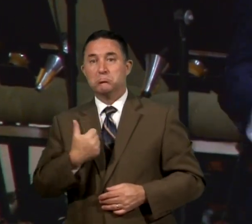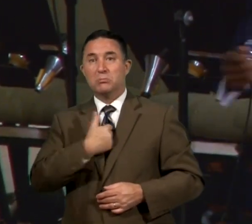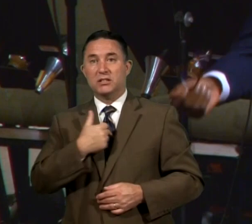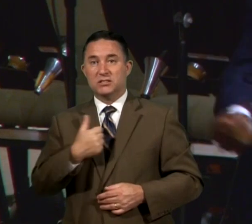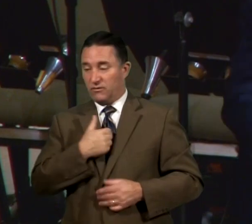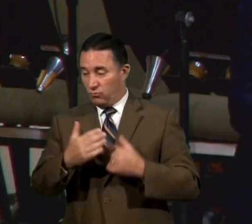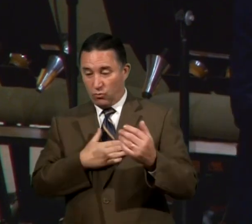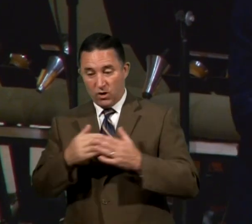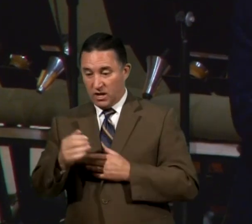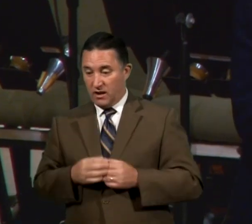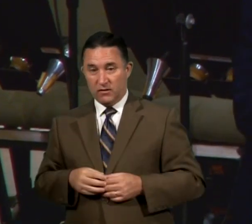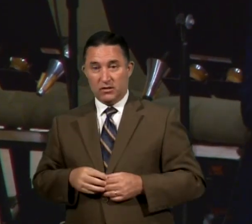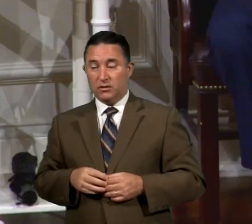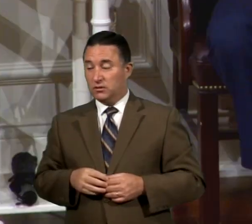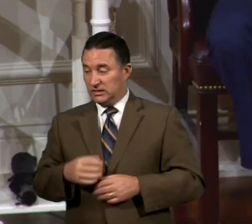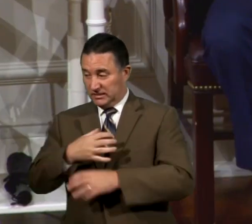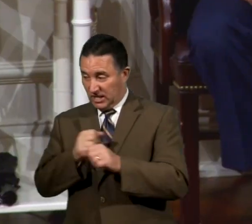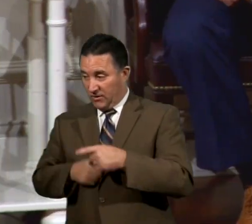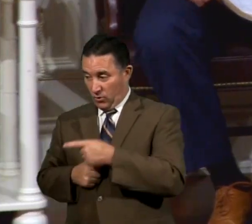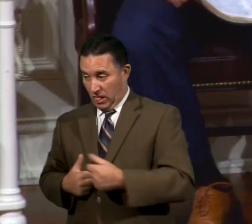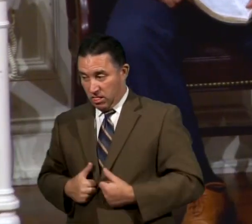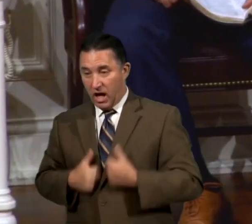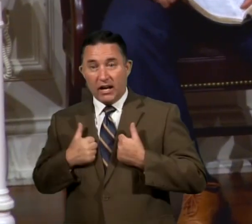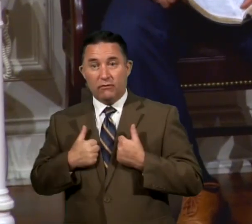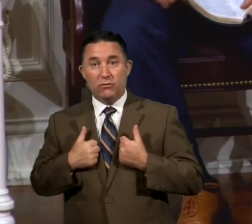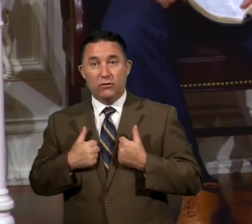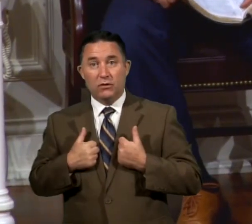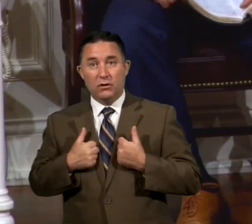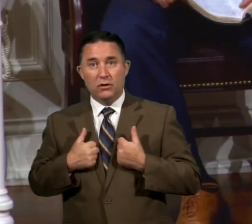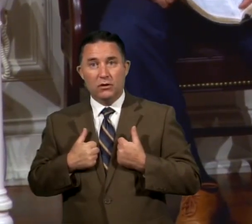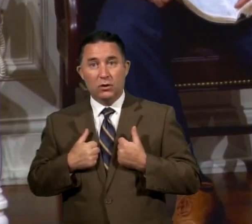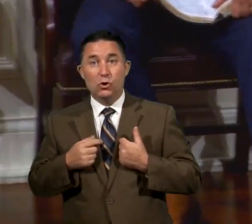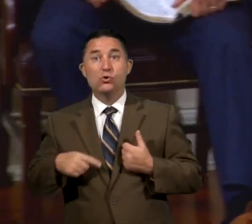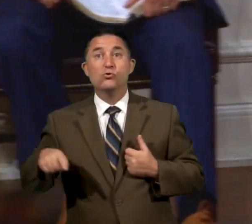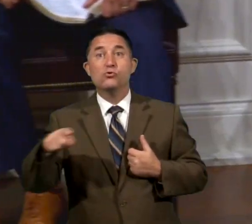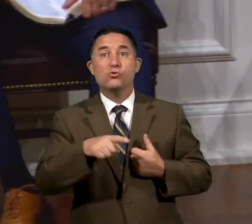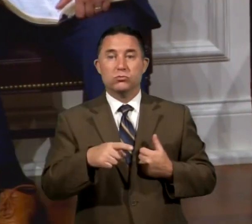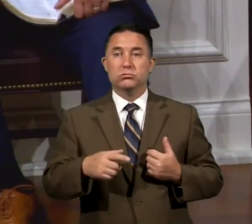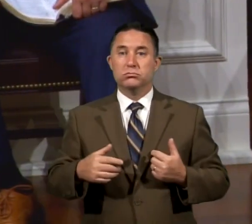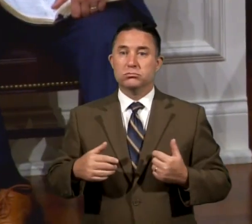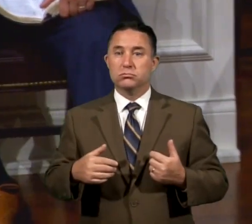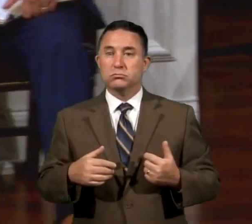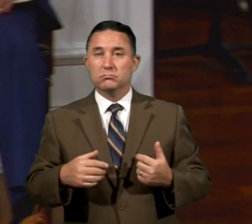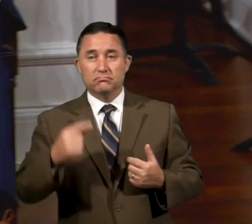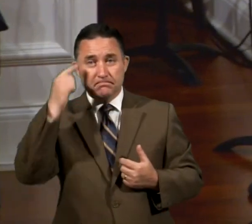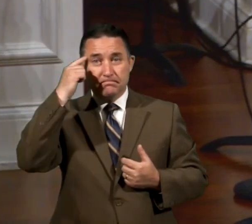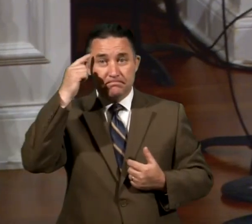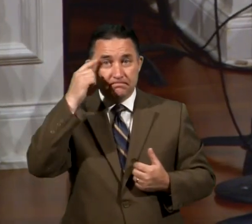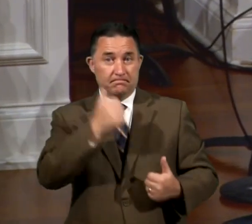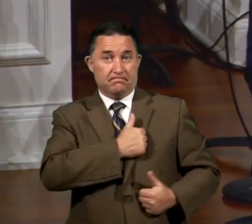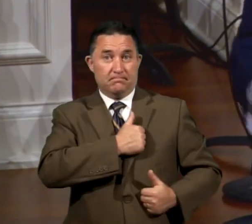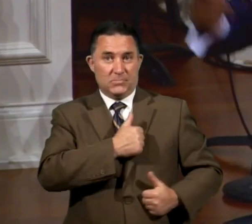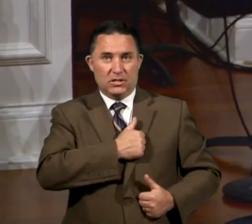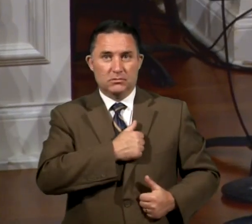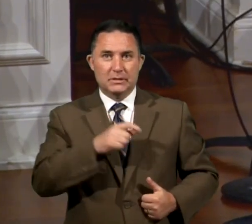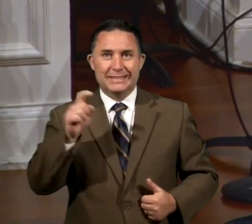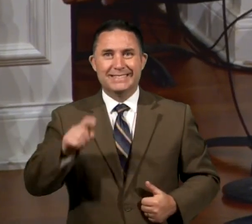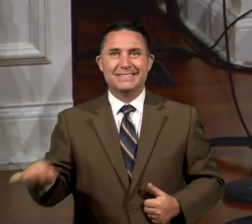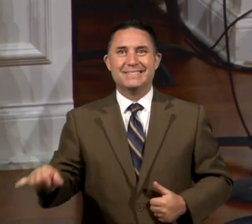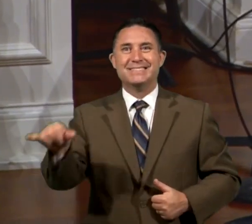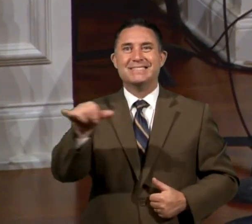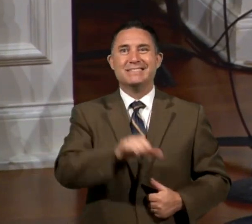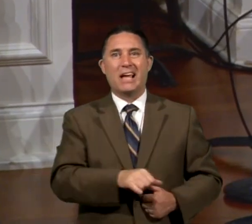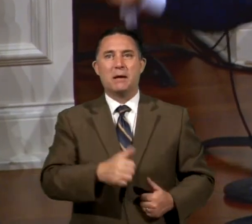myself on whatever it is to save you. Well, if you had that mentality in the military, you need to have the